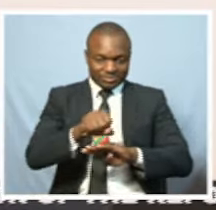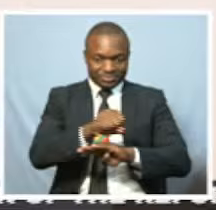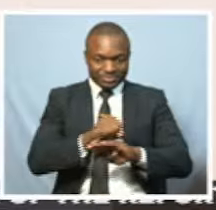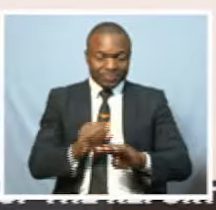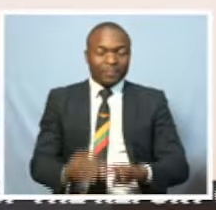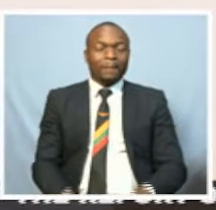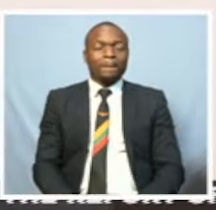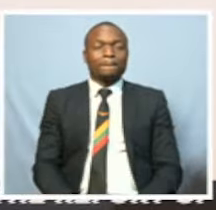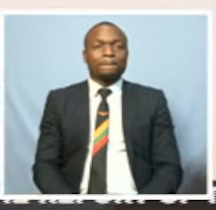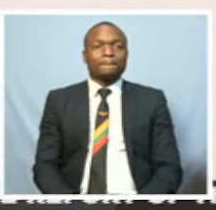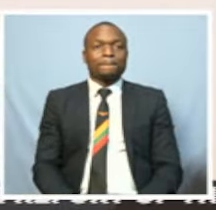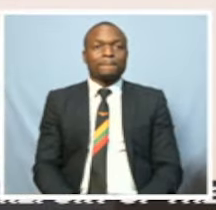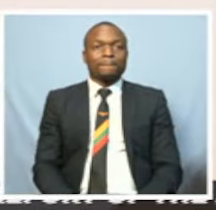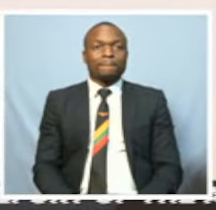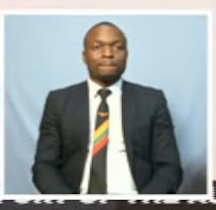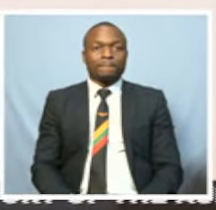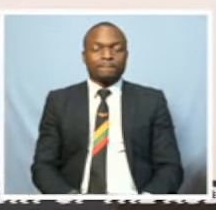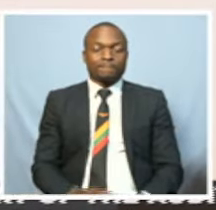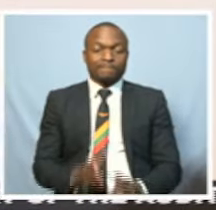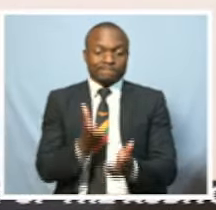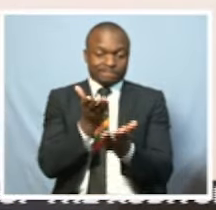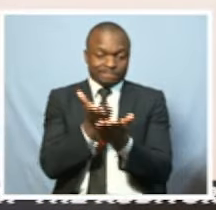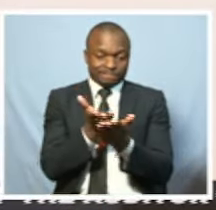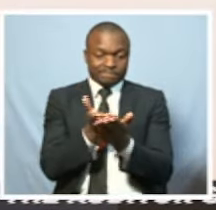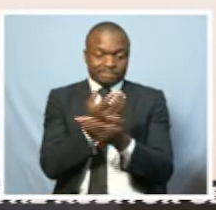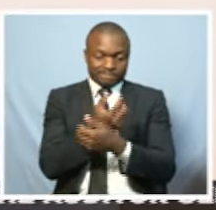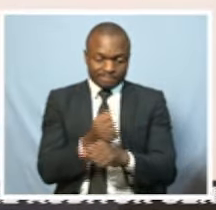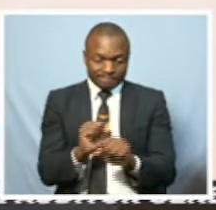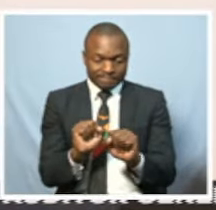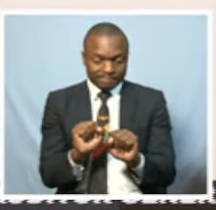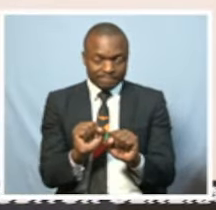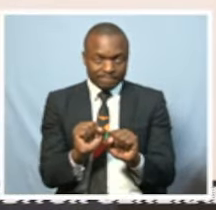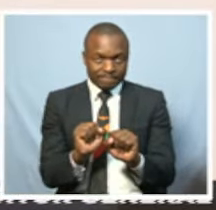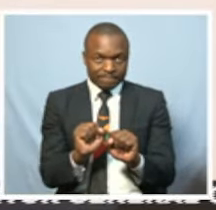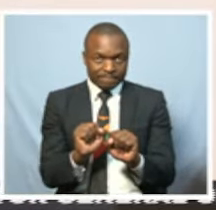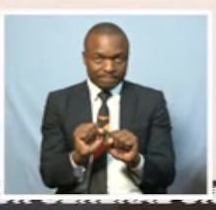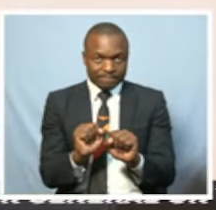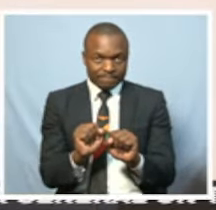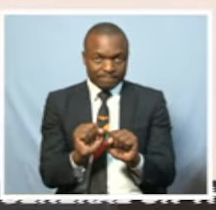And on the major measure,